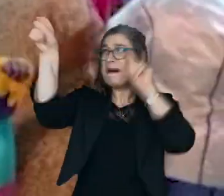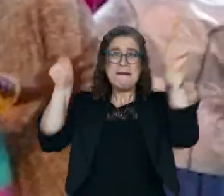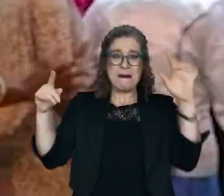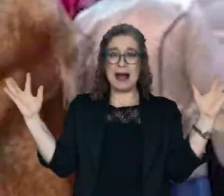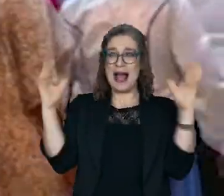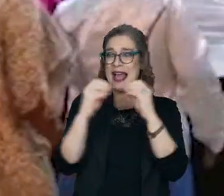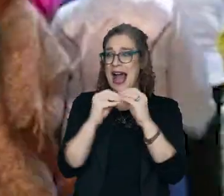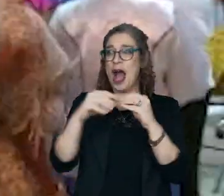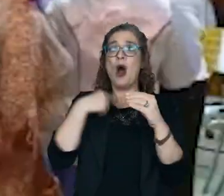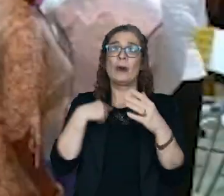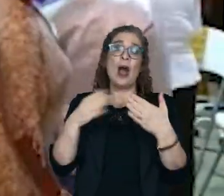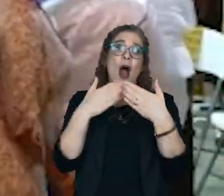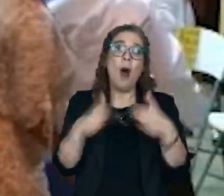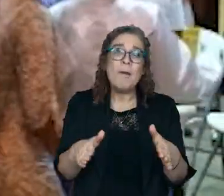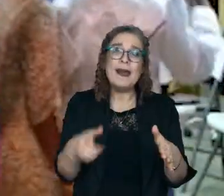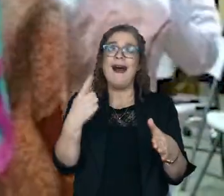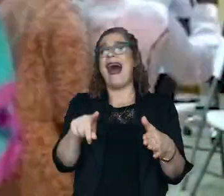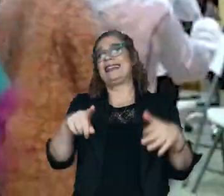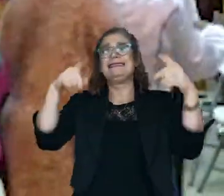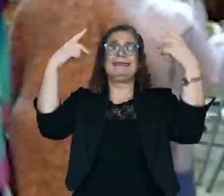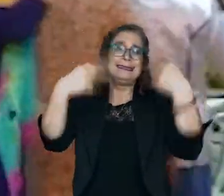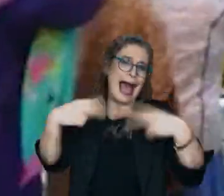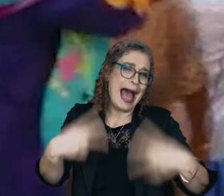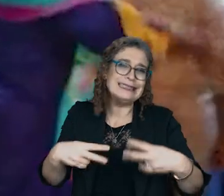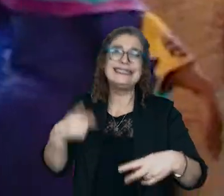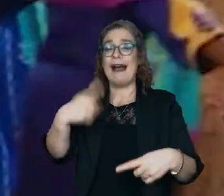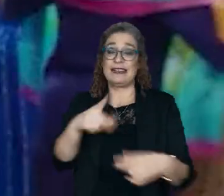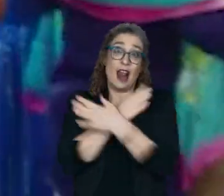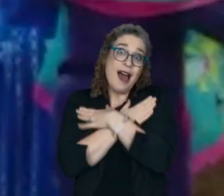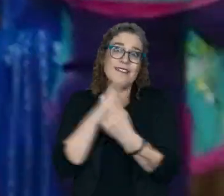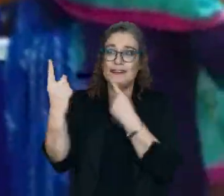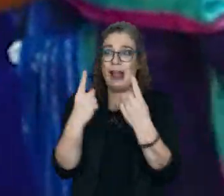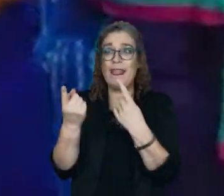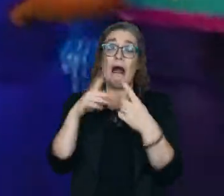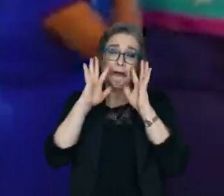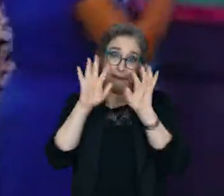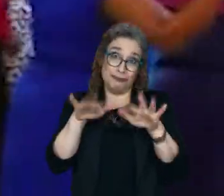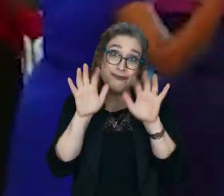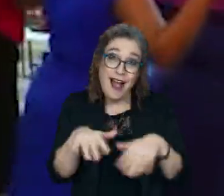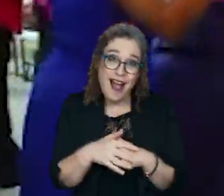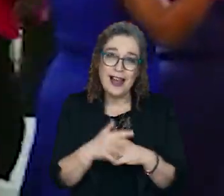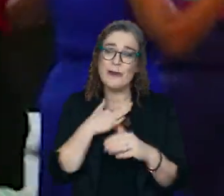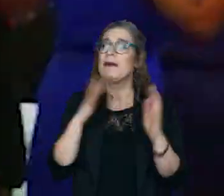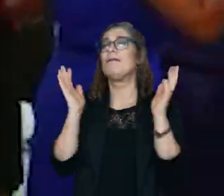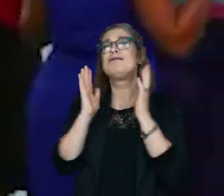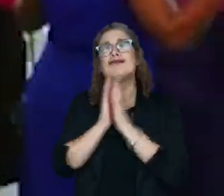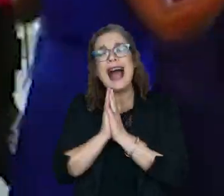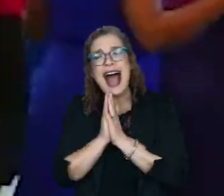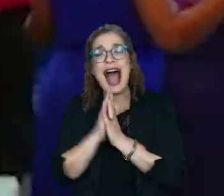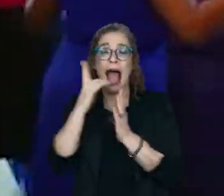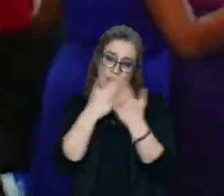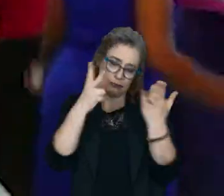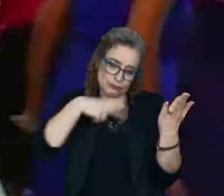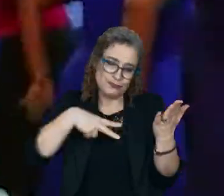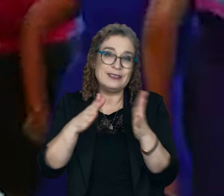laugh, cry on each other's shoulders as we pray, meditate on scripture, and